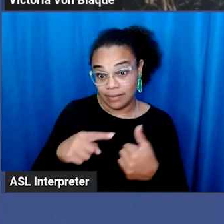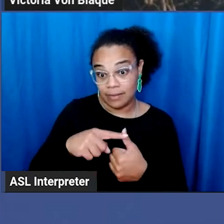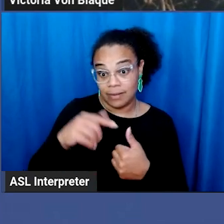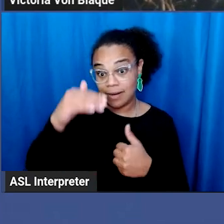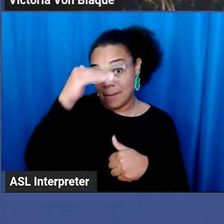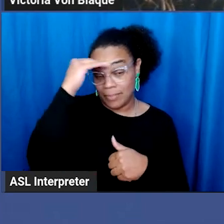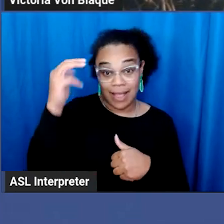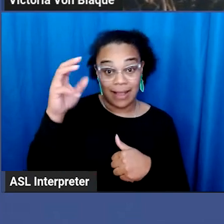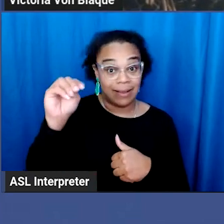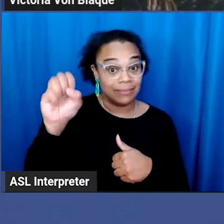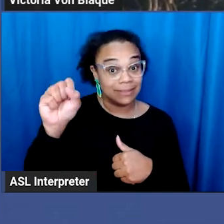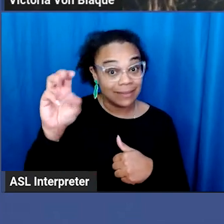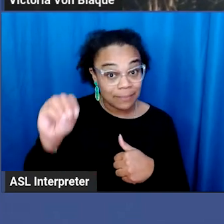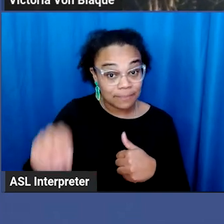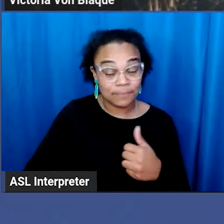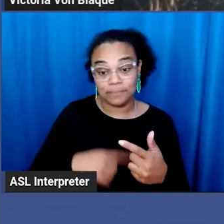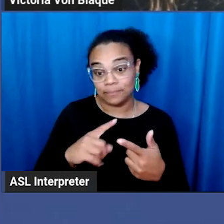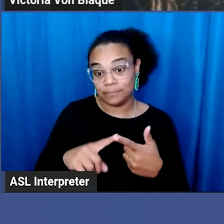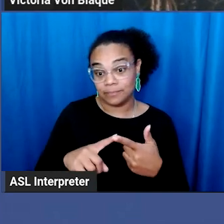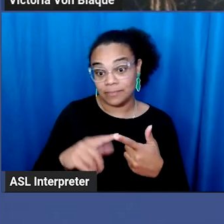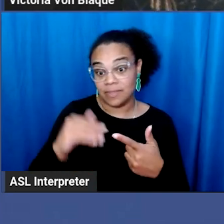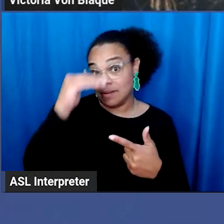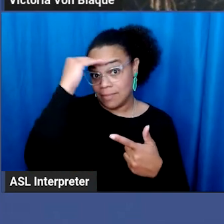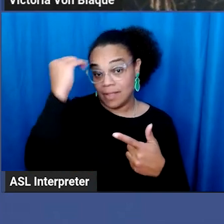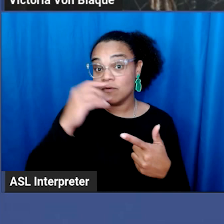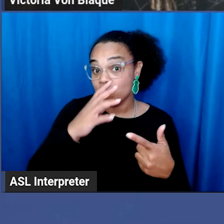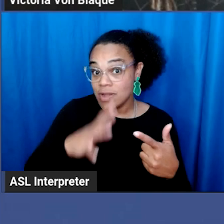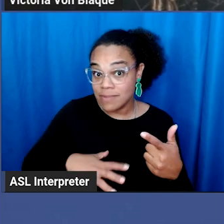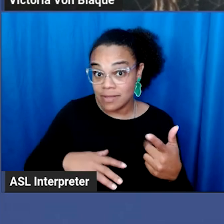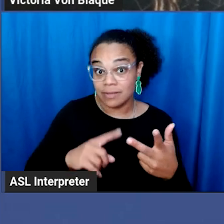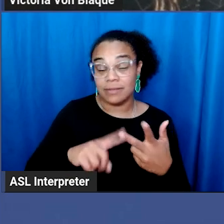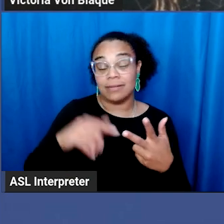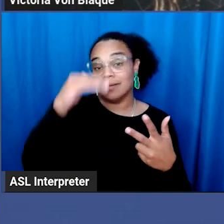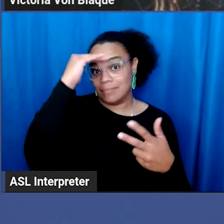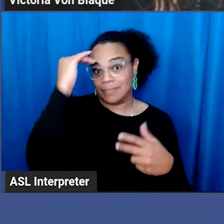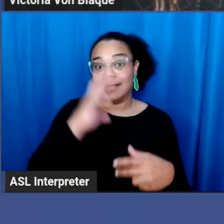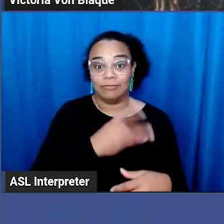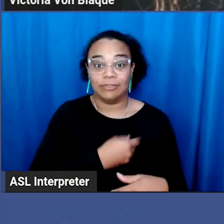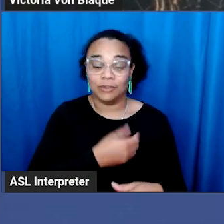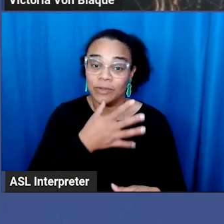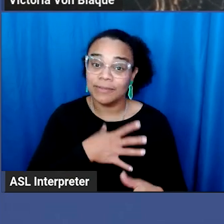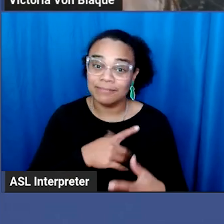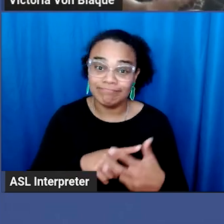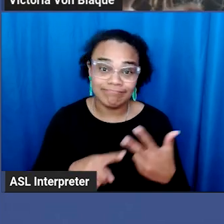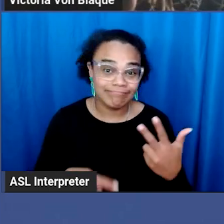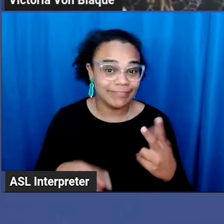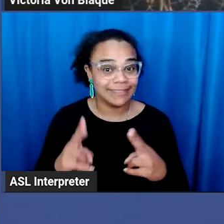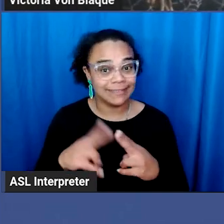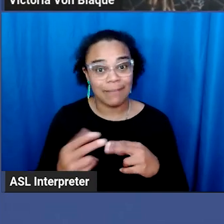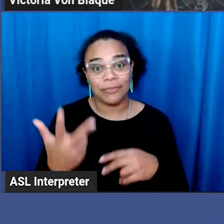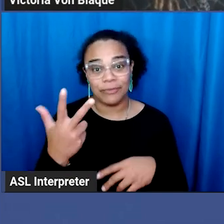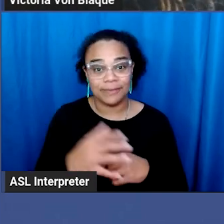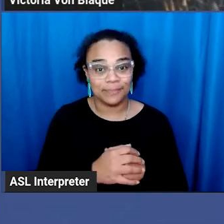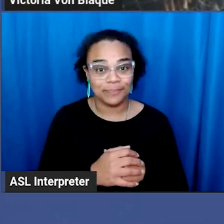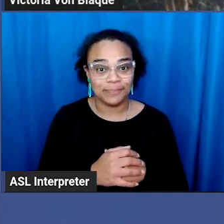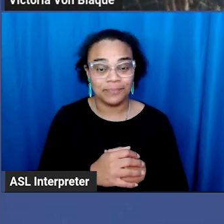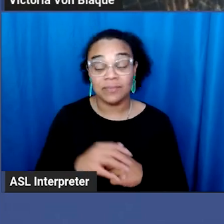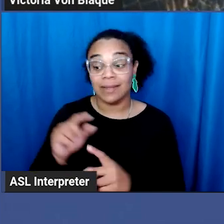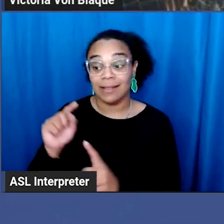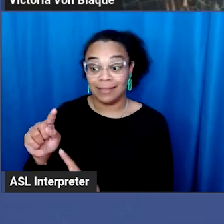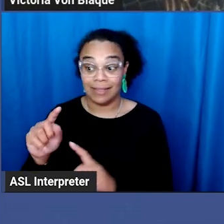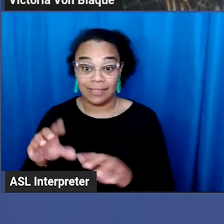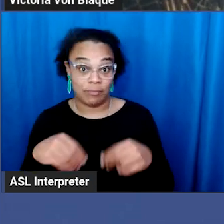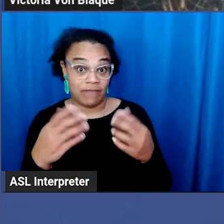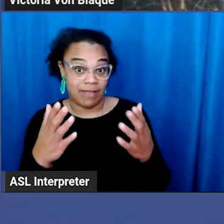Black MSM, Black women, and Black trans women. And this